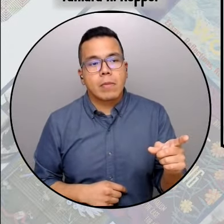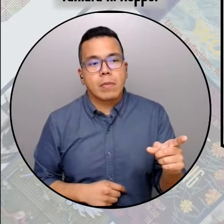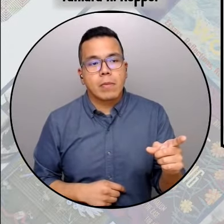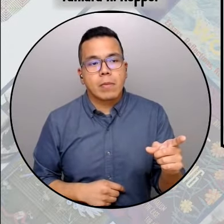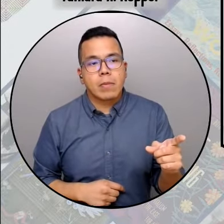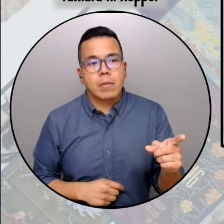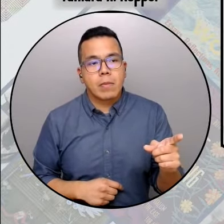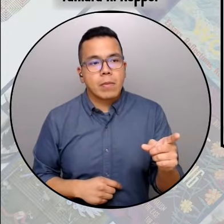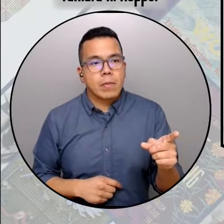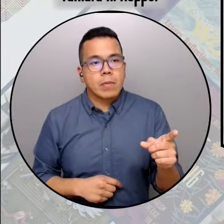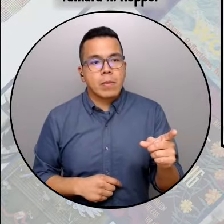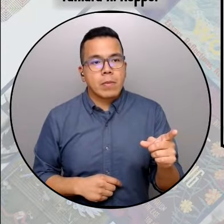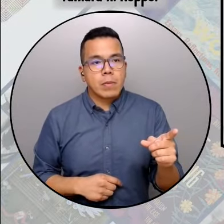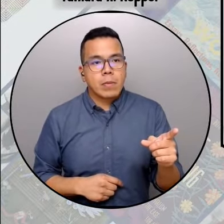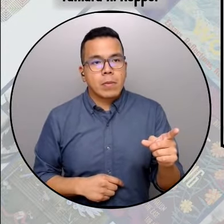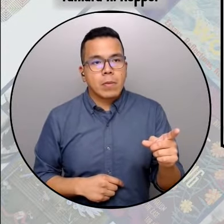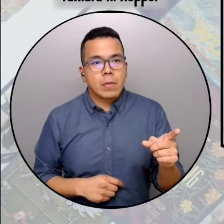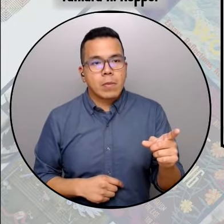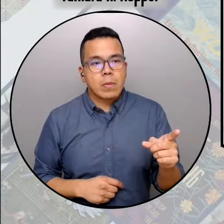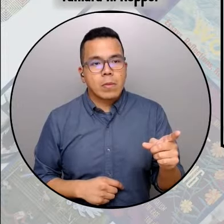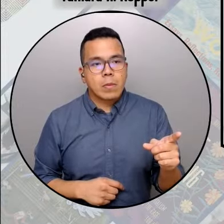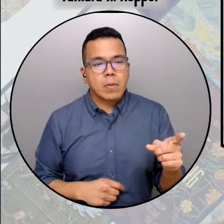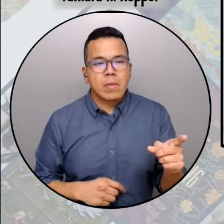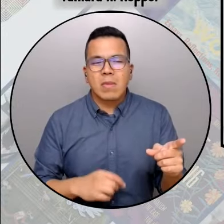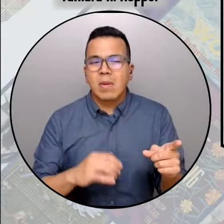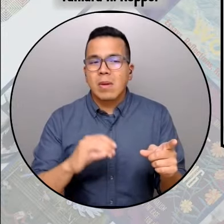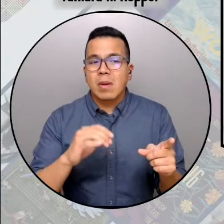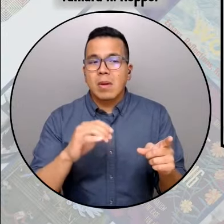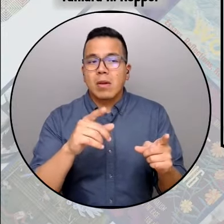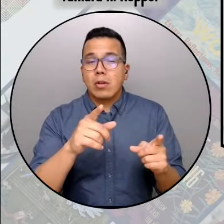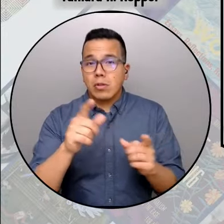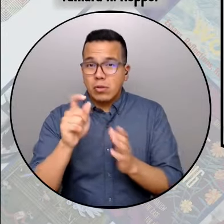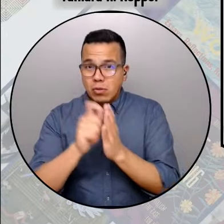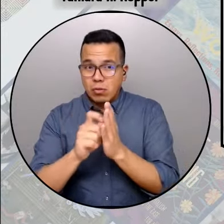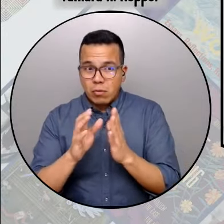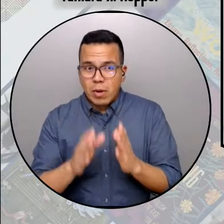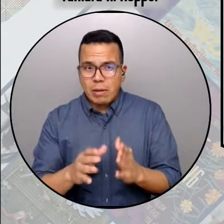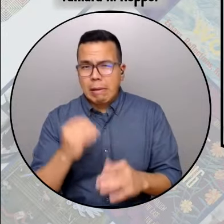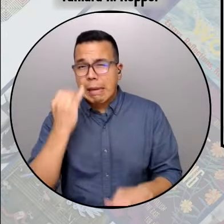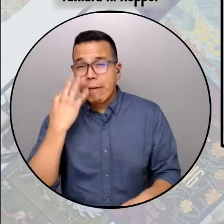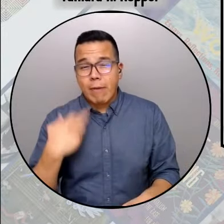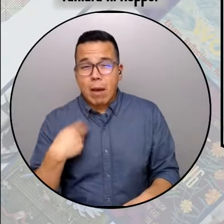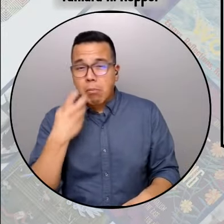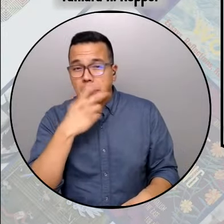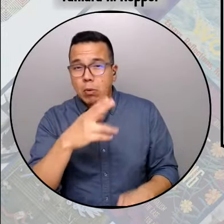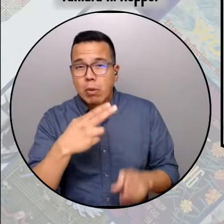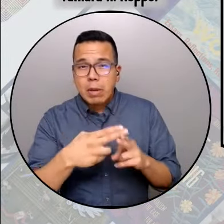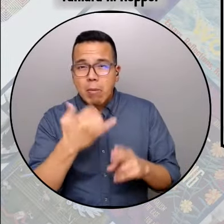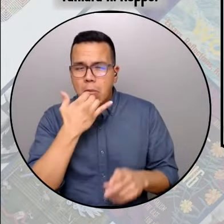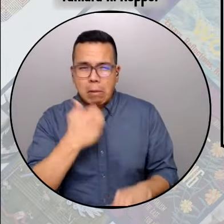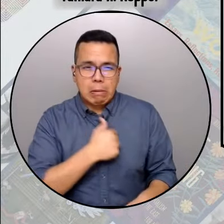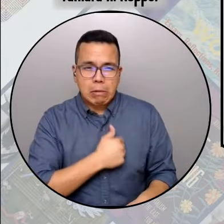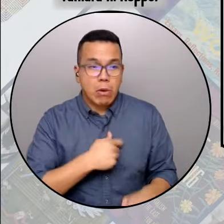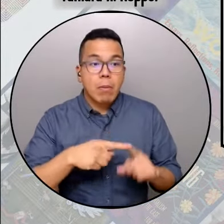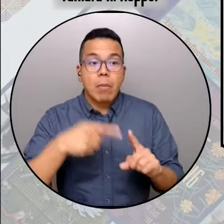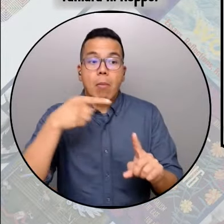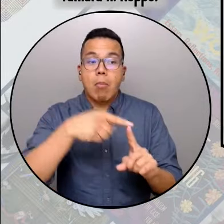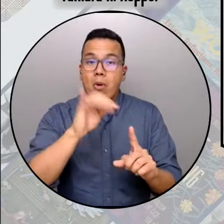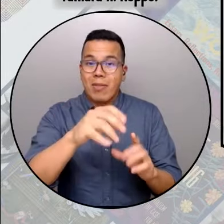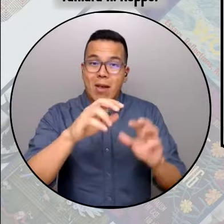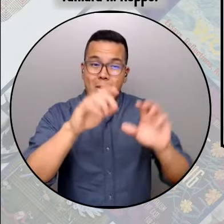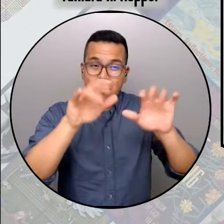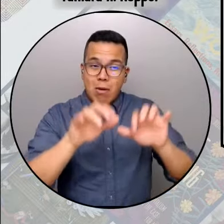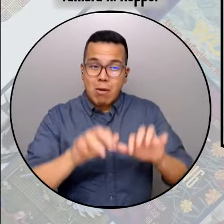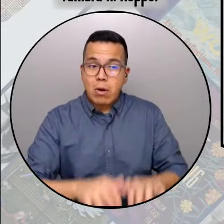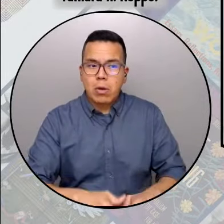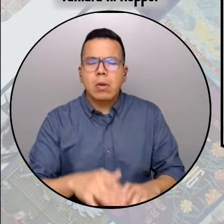Nijara Siciliano Navarro, and I'm really sorry if I did not pronounce your name correctly, but it was looking at what happens to immigrants after they get